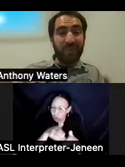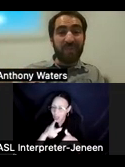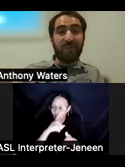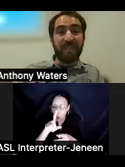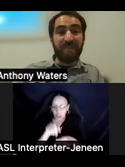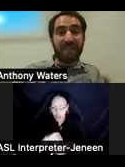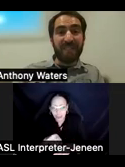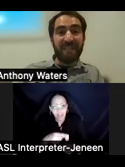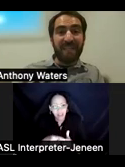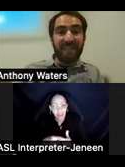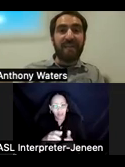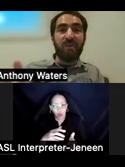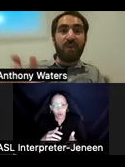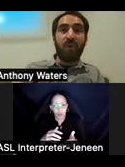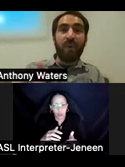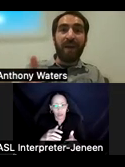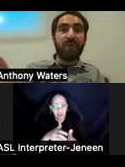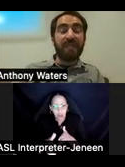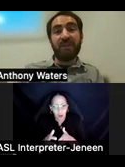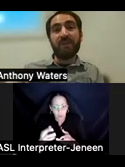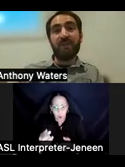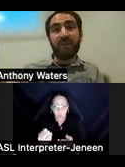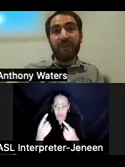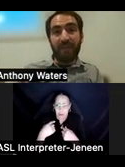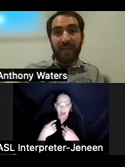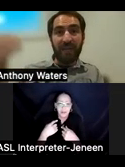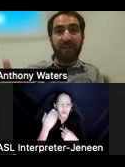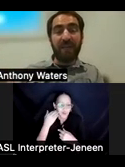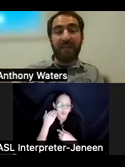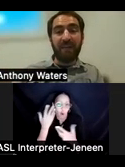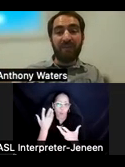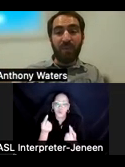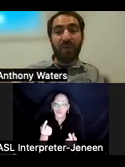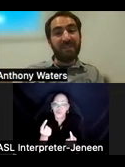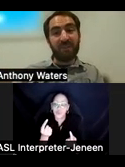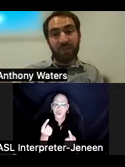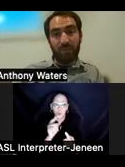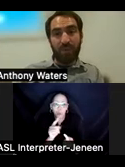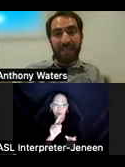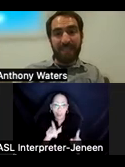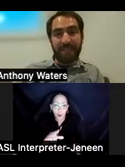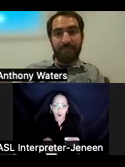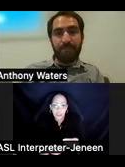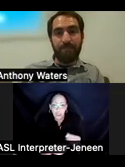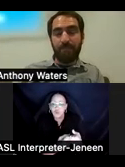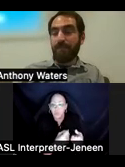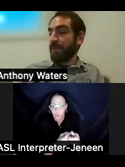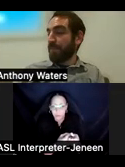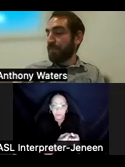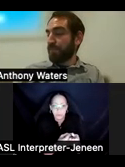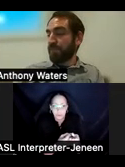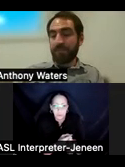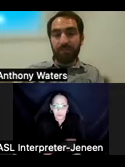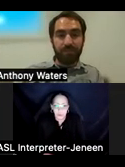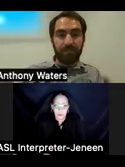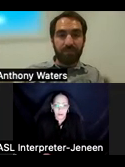getting those tough responses, that you know where you can turn to for additional support as needed.